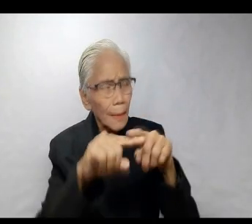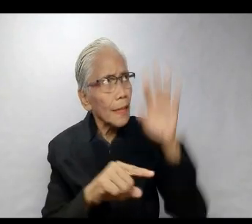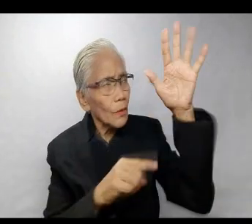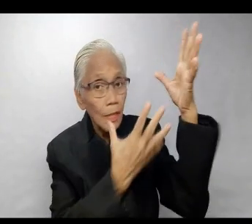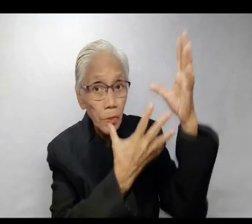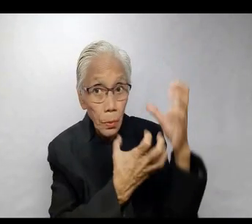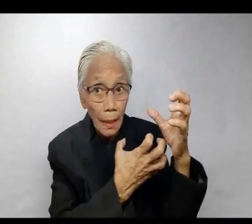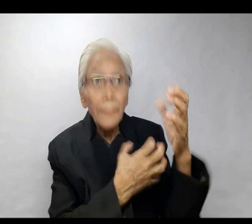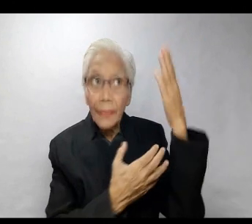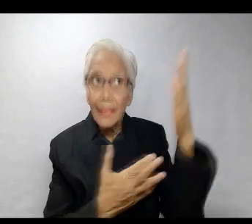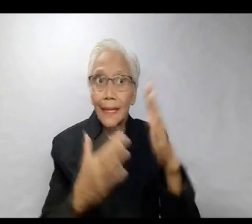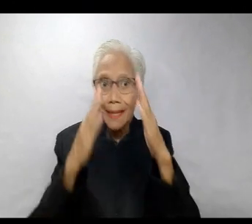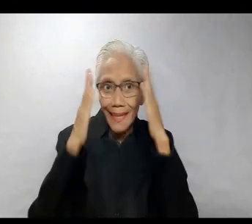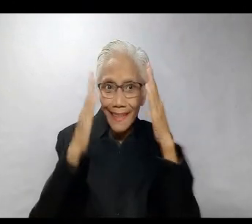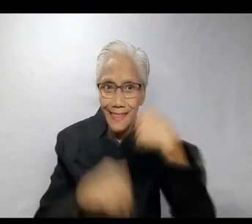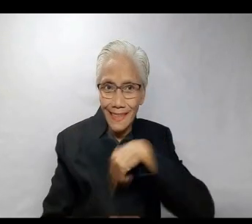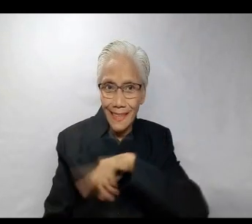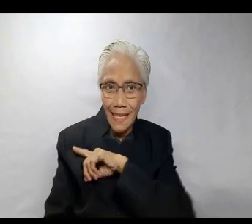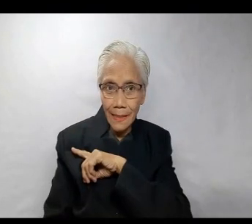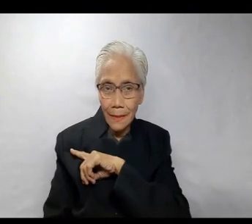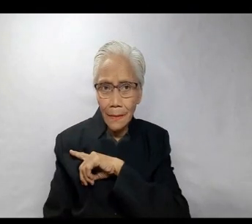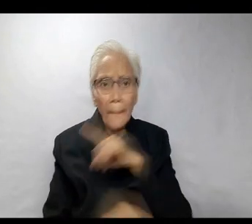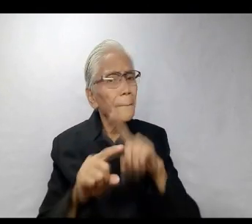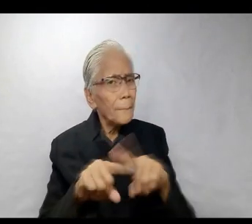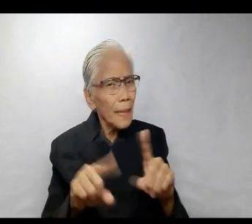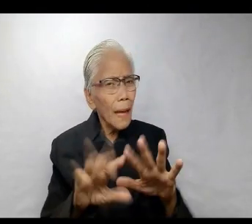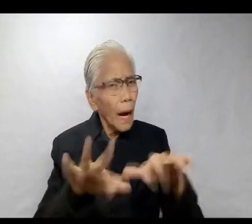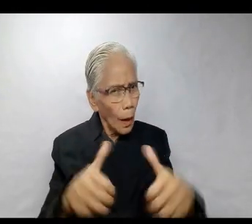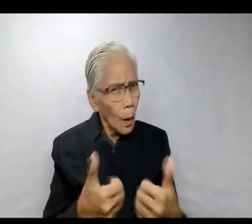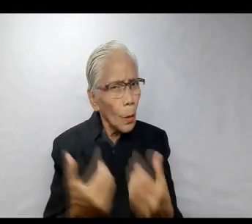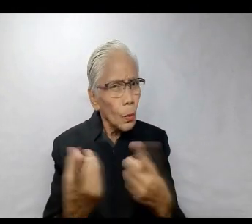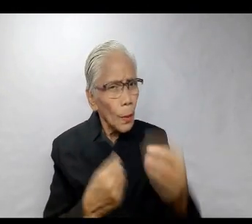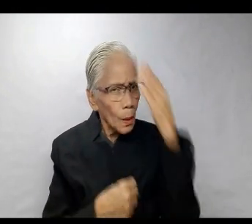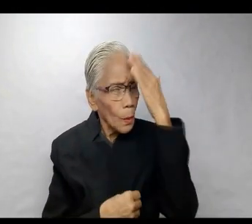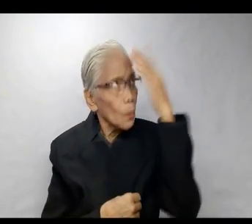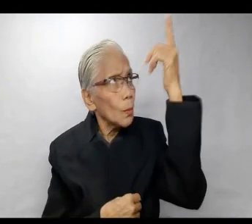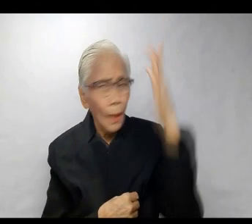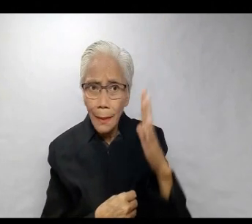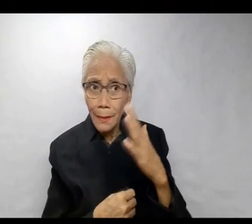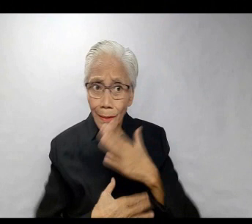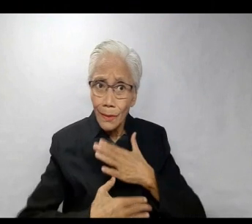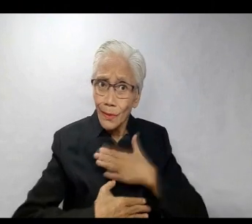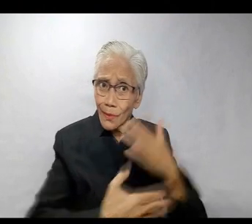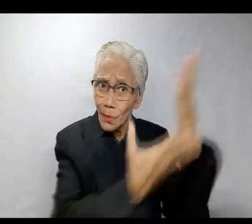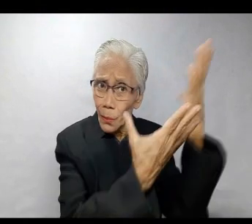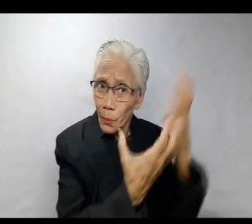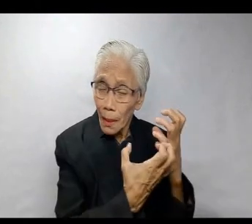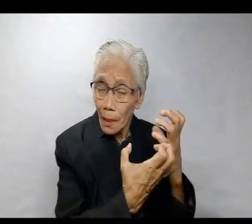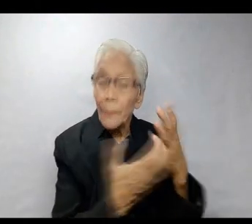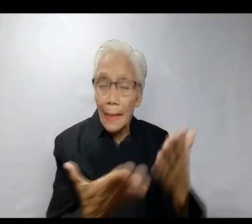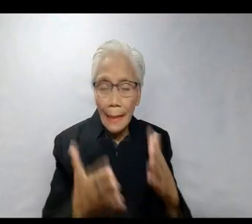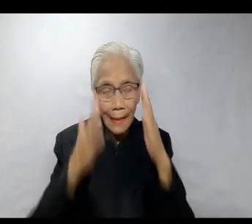will, he hears us. But how do we know his will? Well, by listening